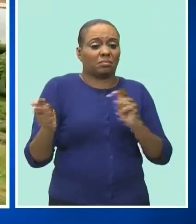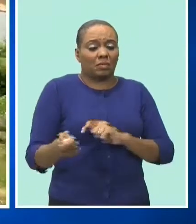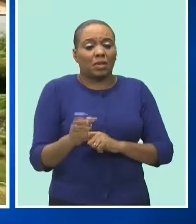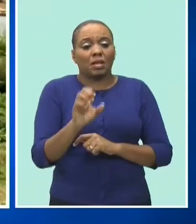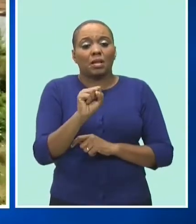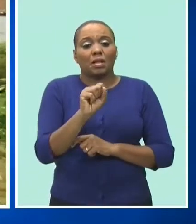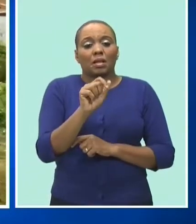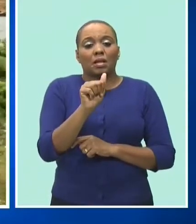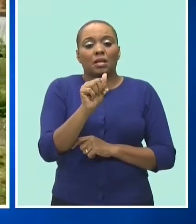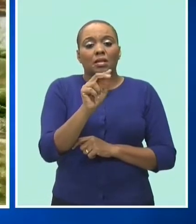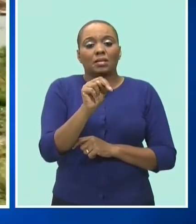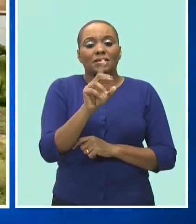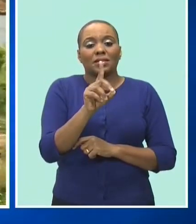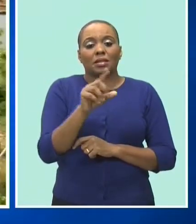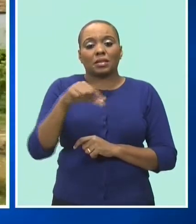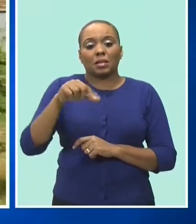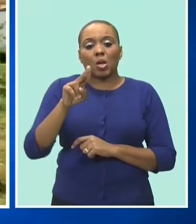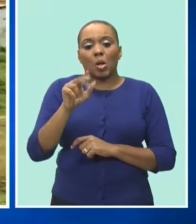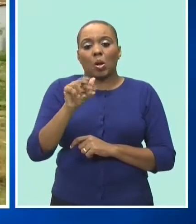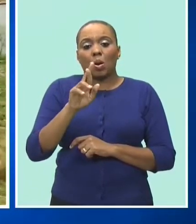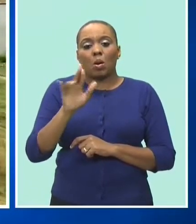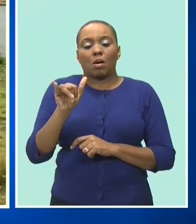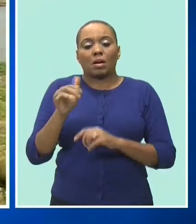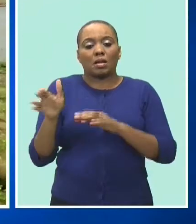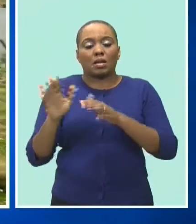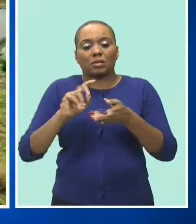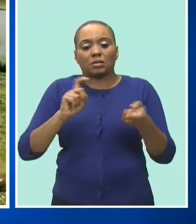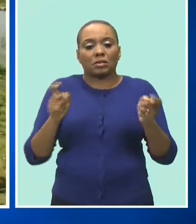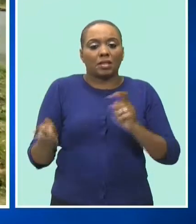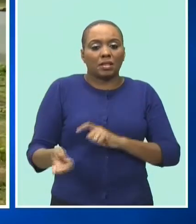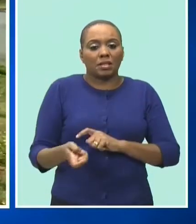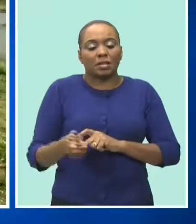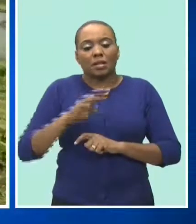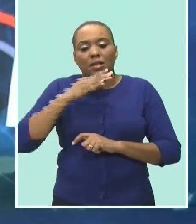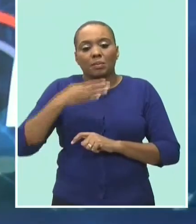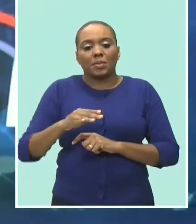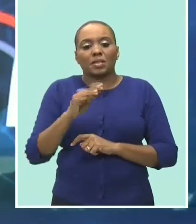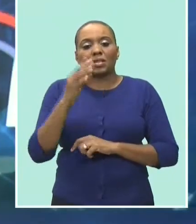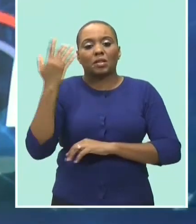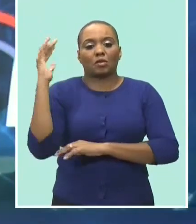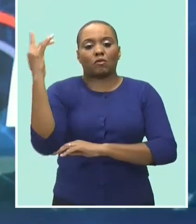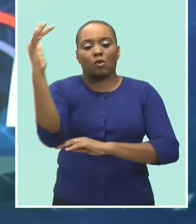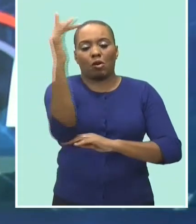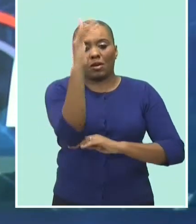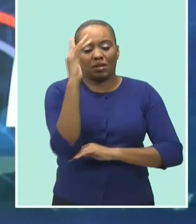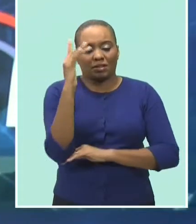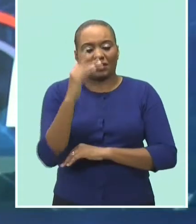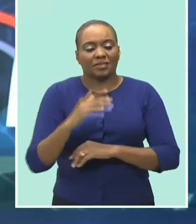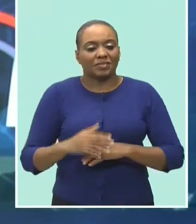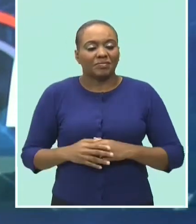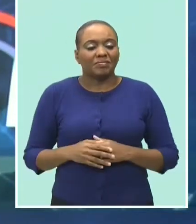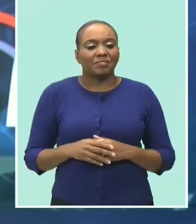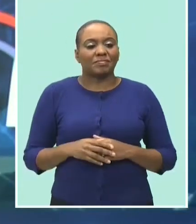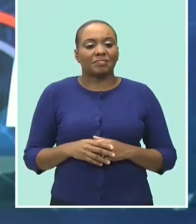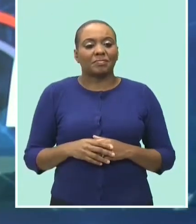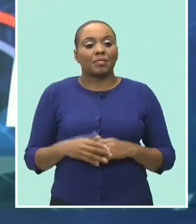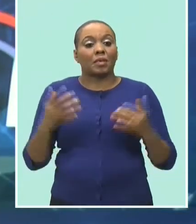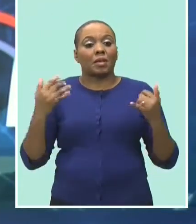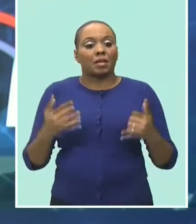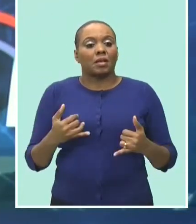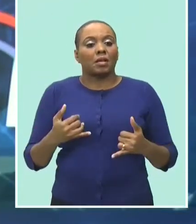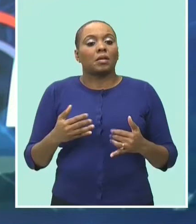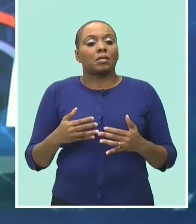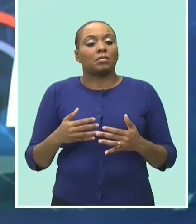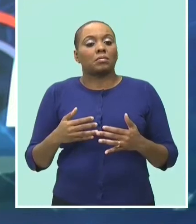quarry in St. Andrew into a vibrant beachside forest. Aaliyah Briggs, CBC News. Thanks very